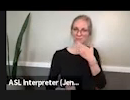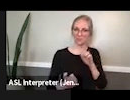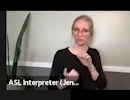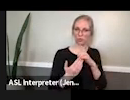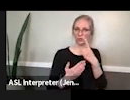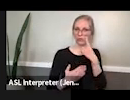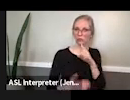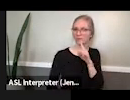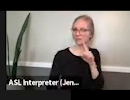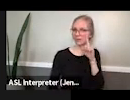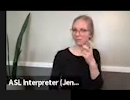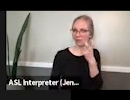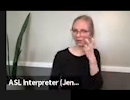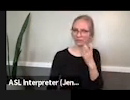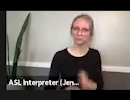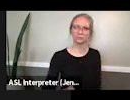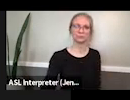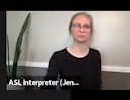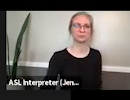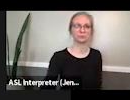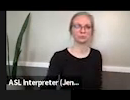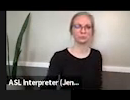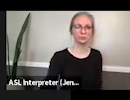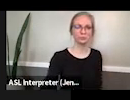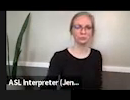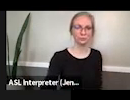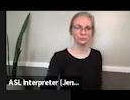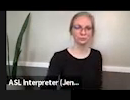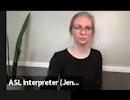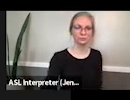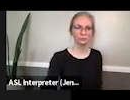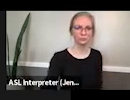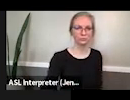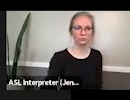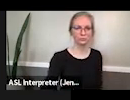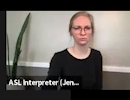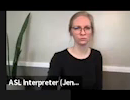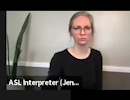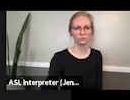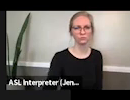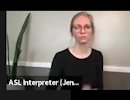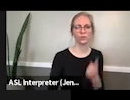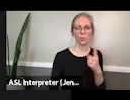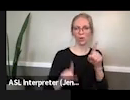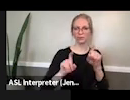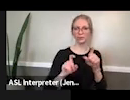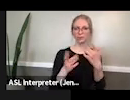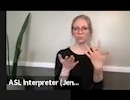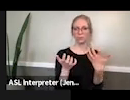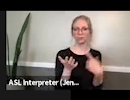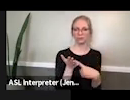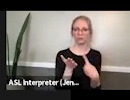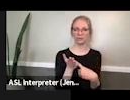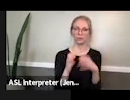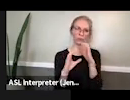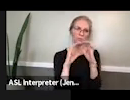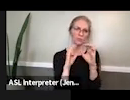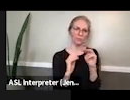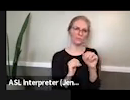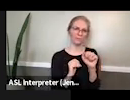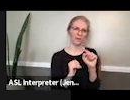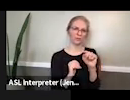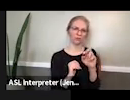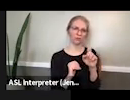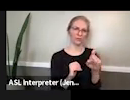deafblindness. The one test, if you will, that I want to talk about is the communication matrix. I know that Lisa has